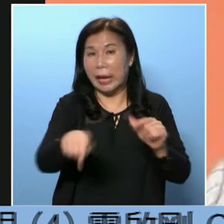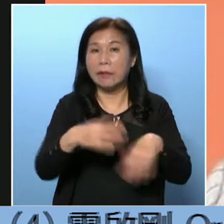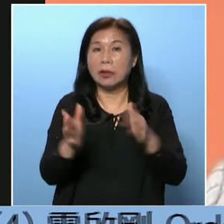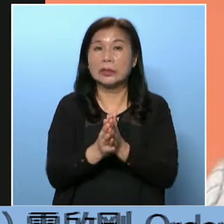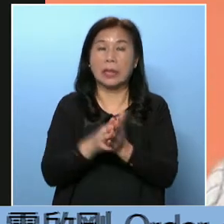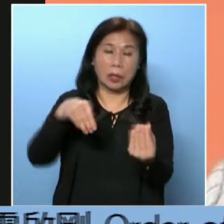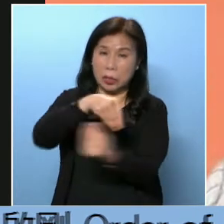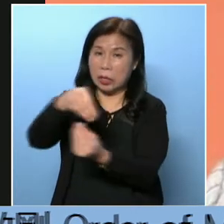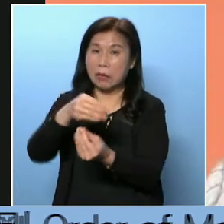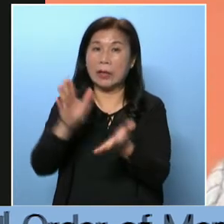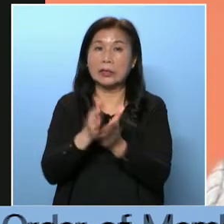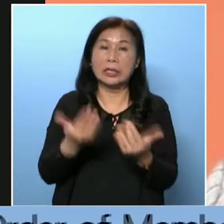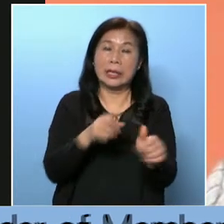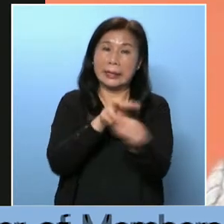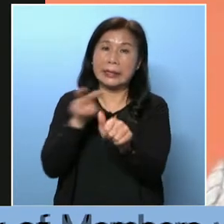halls